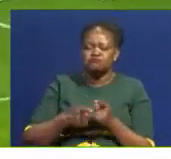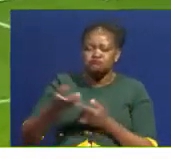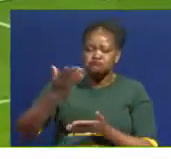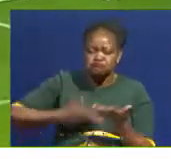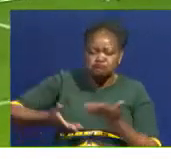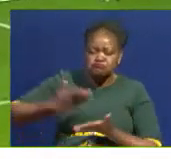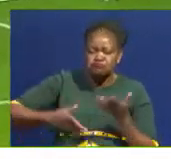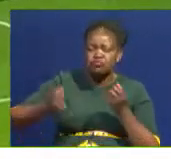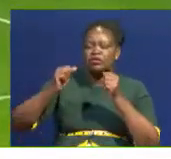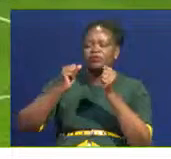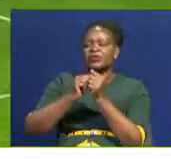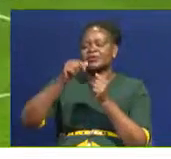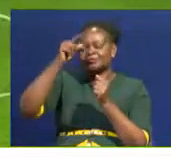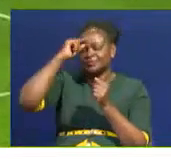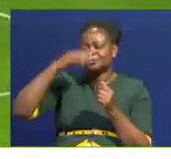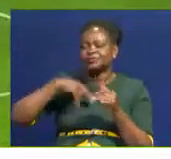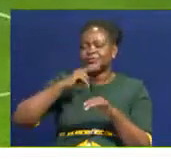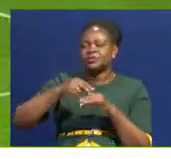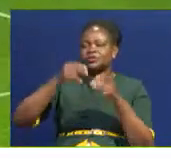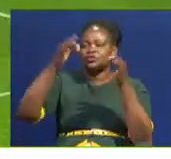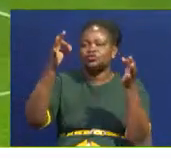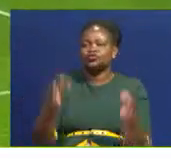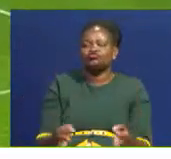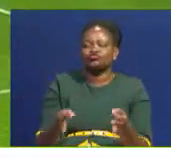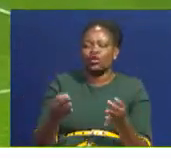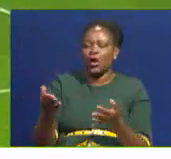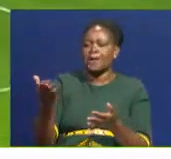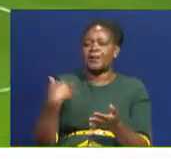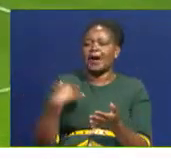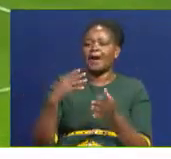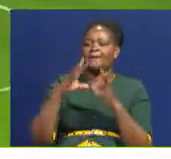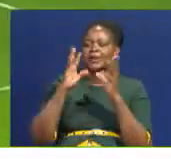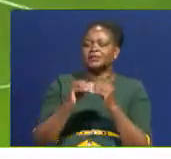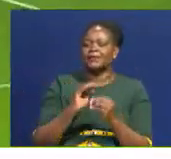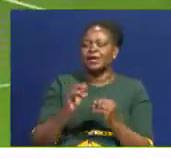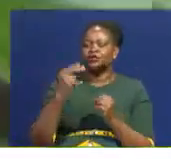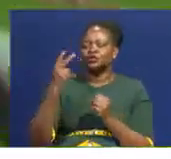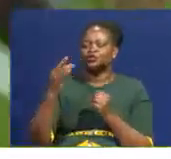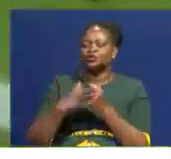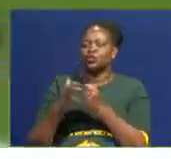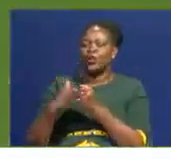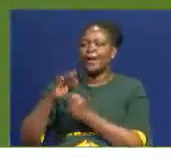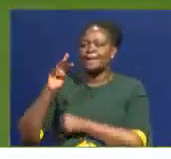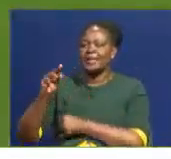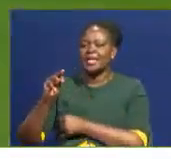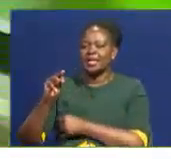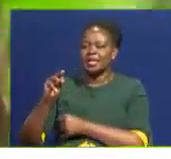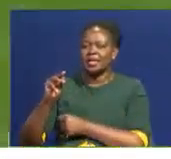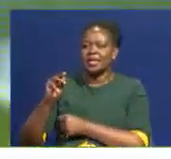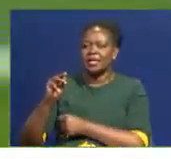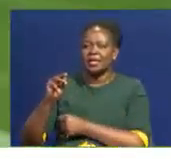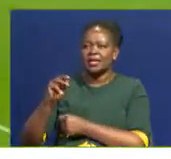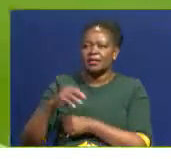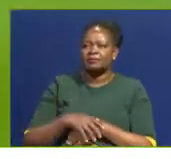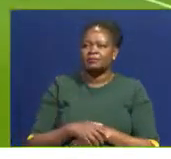the government to have the National Treasury reinstate their budget to 288 million Kenyan shillings.